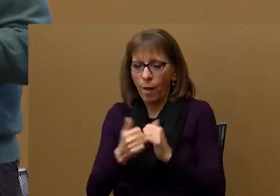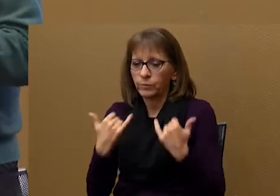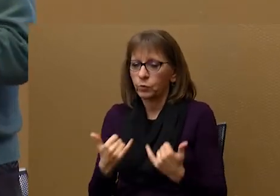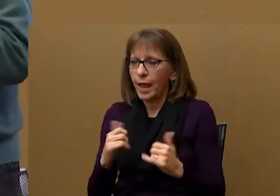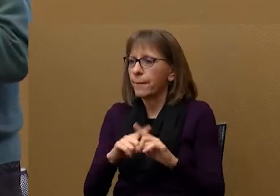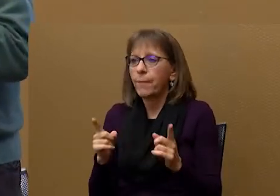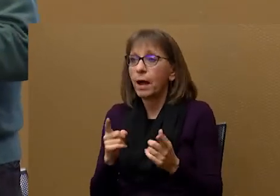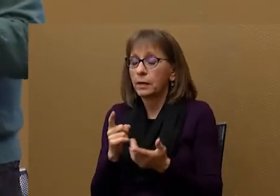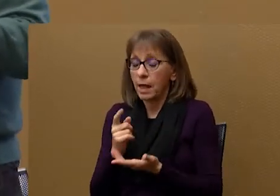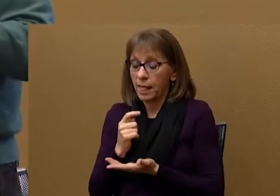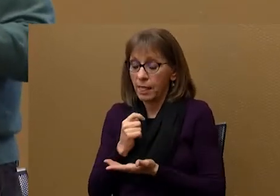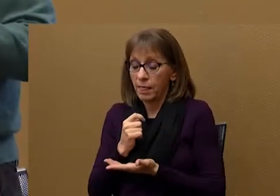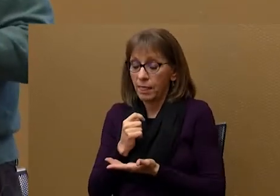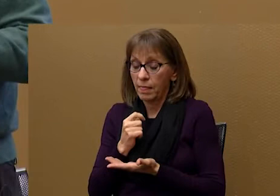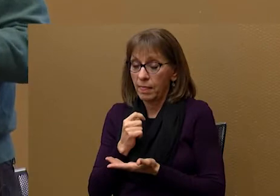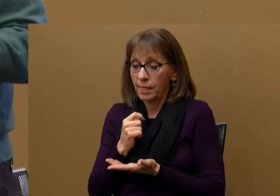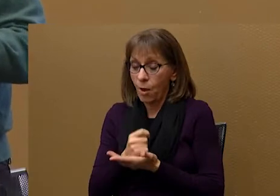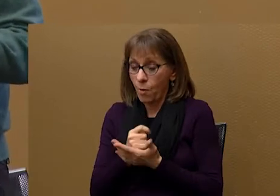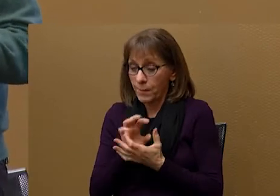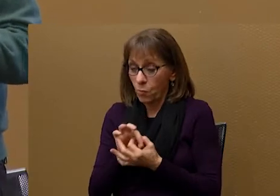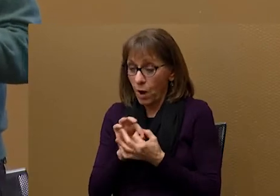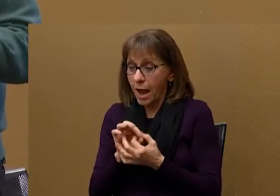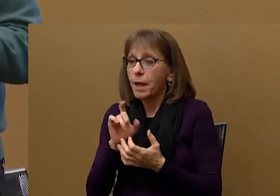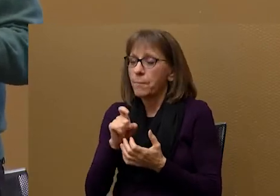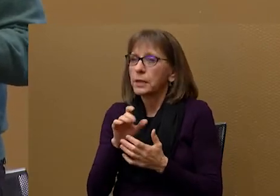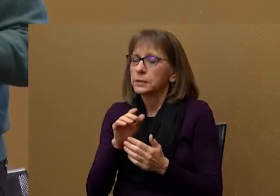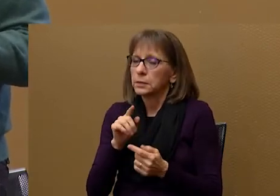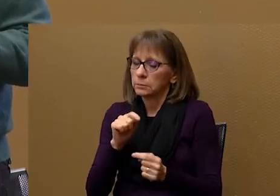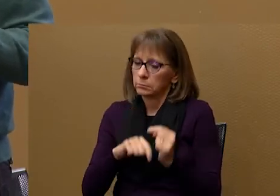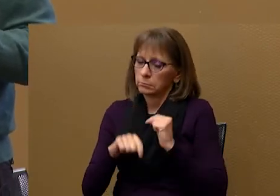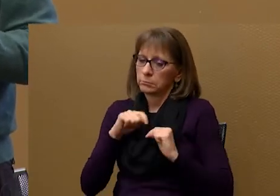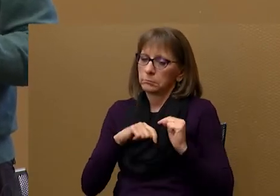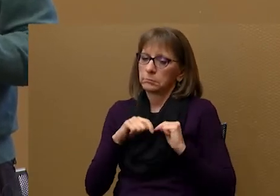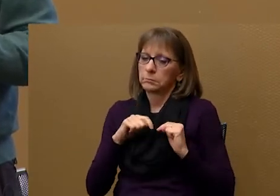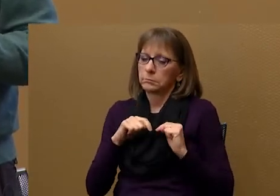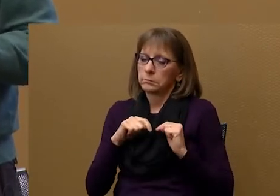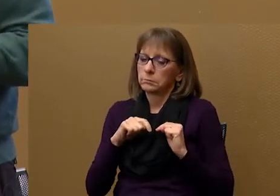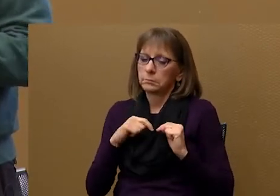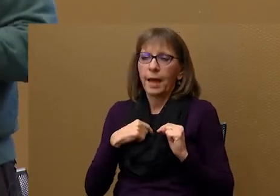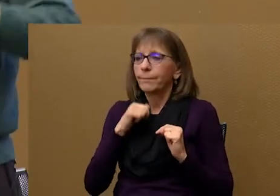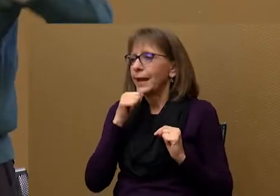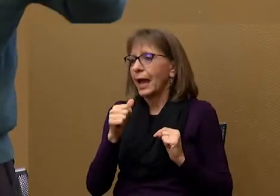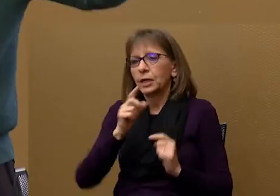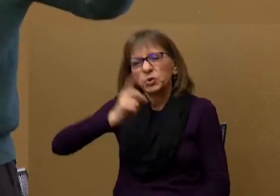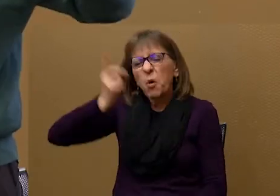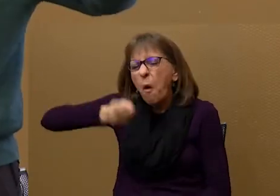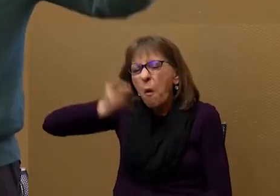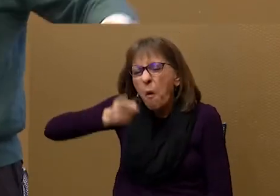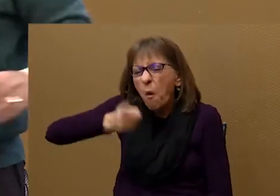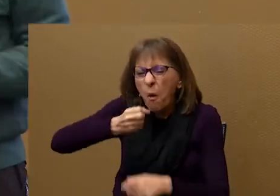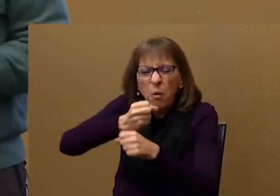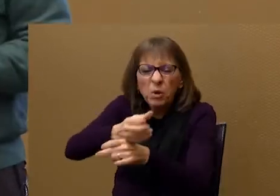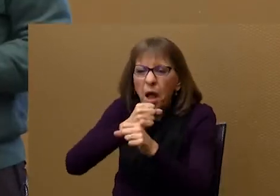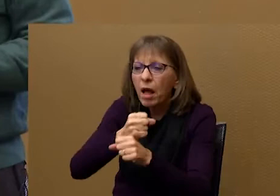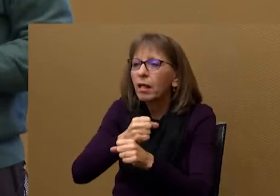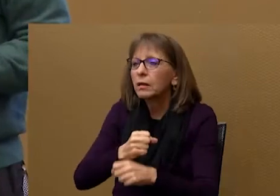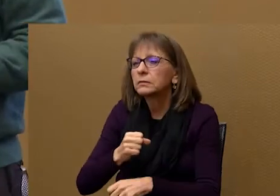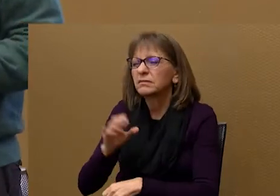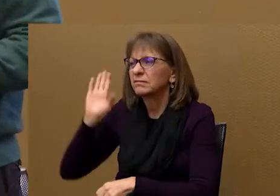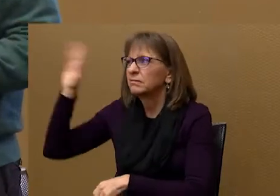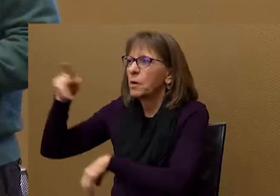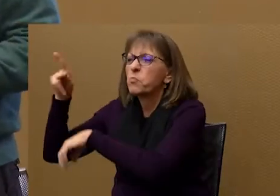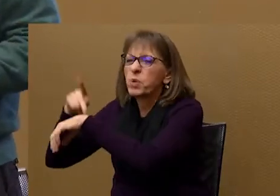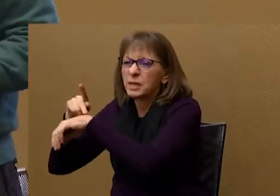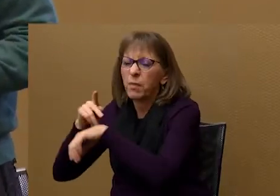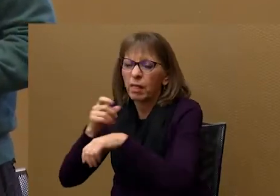would be pressure on me to address it today, but therapeutically I might not be able to. So I might have to push back and say,